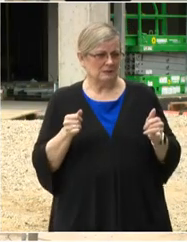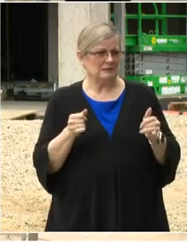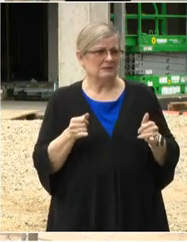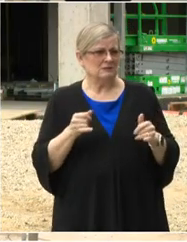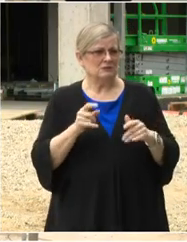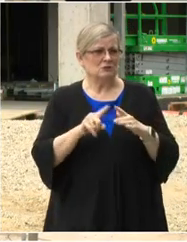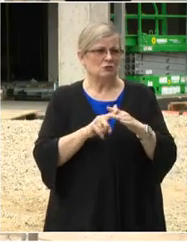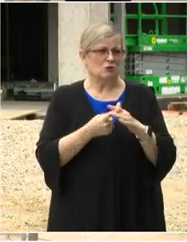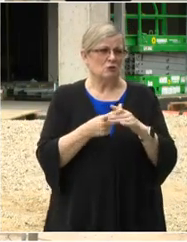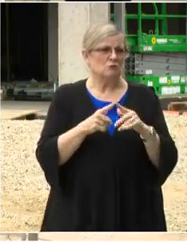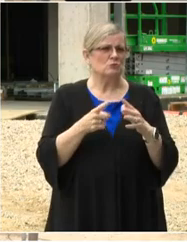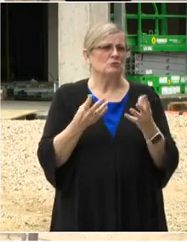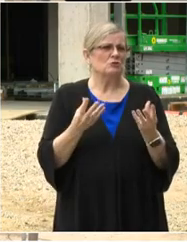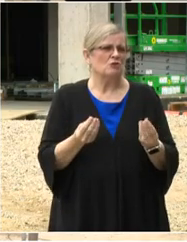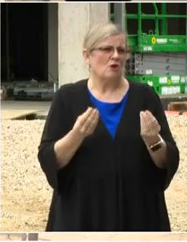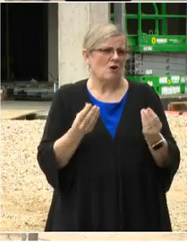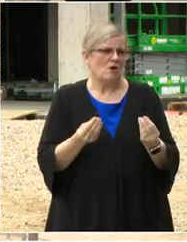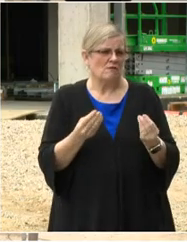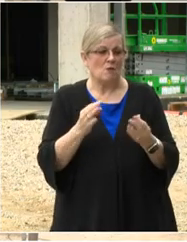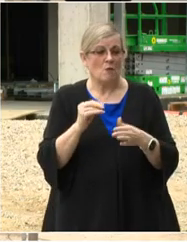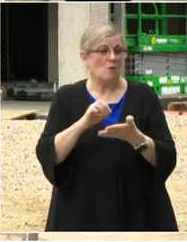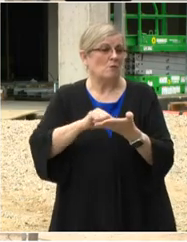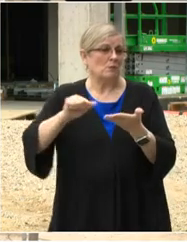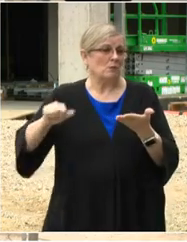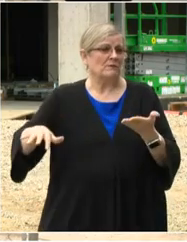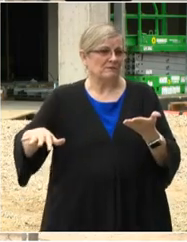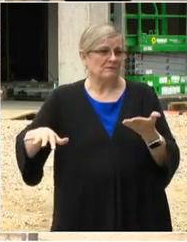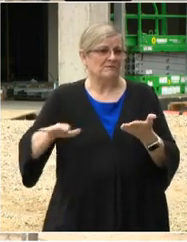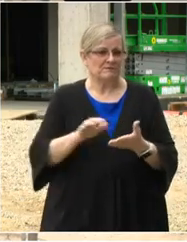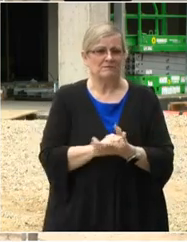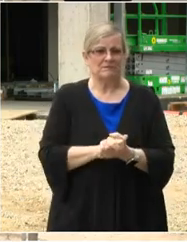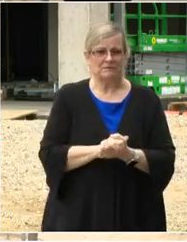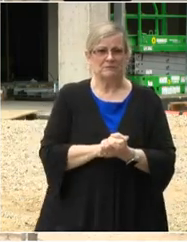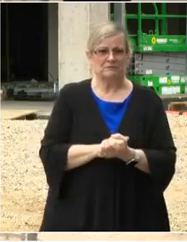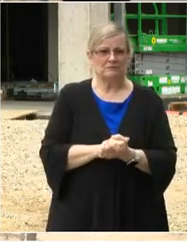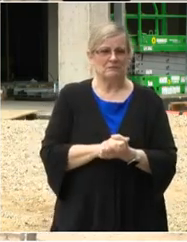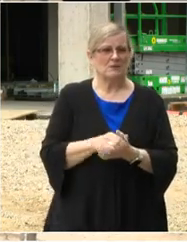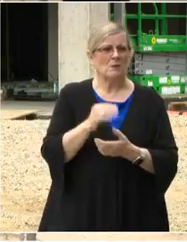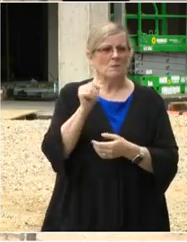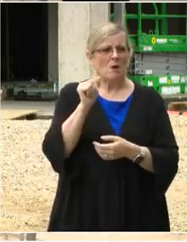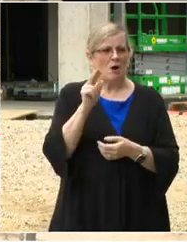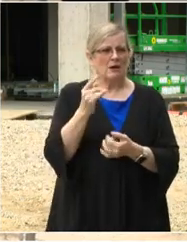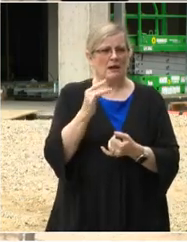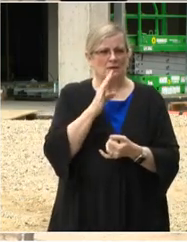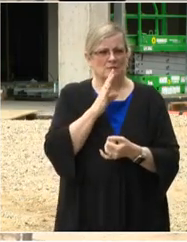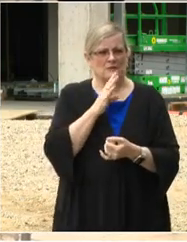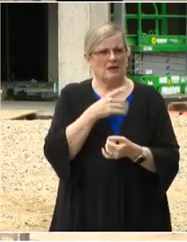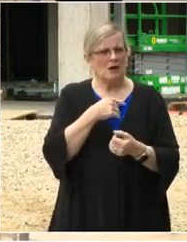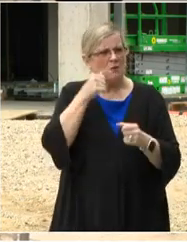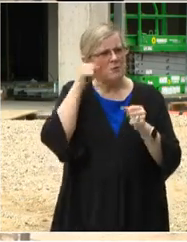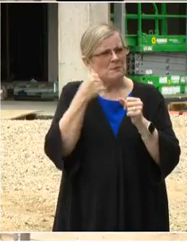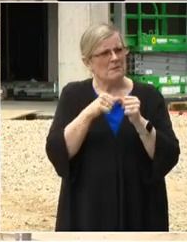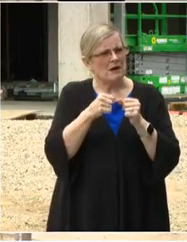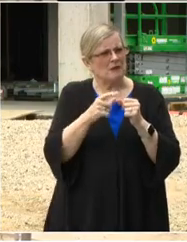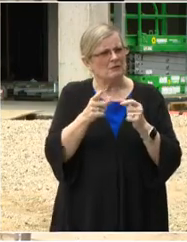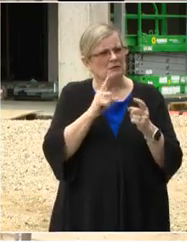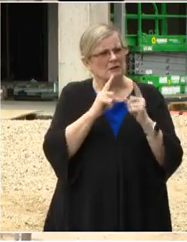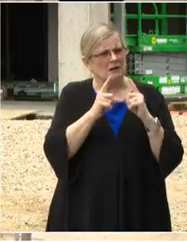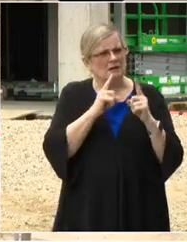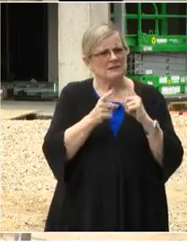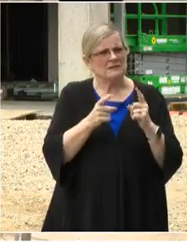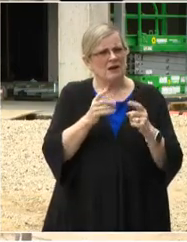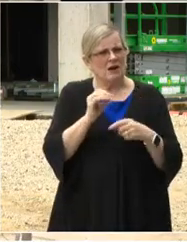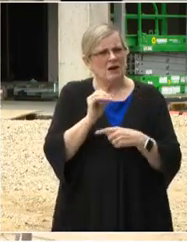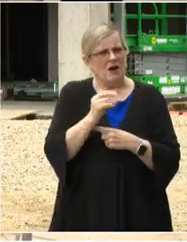Thank you. Yes, sir. Mayor Bowser, 2 off-topic questions. Stephanie's question reminded me about the conversation around, I think, Ohio Drive and